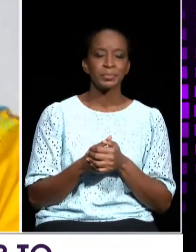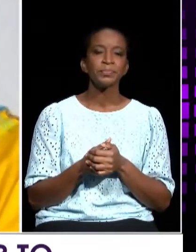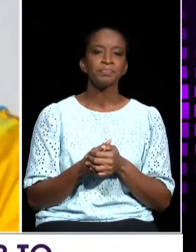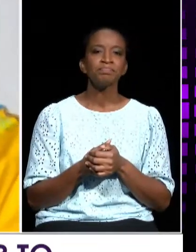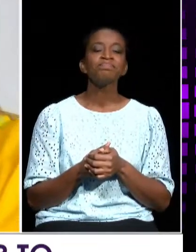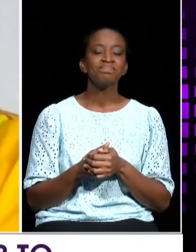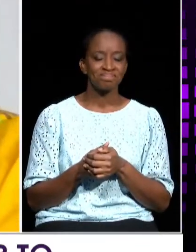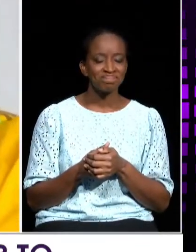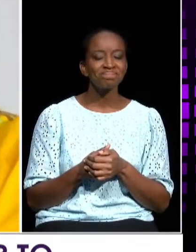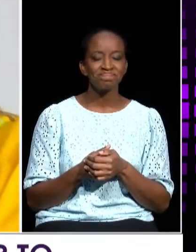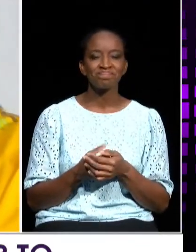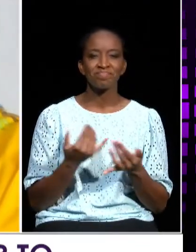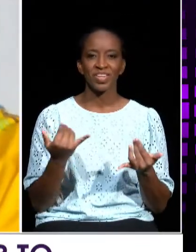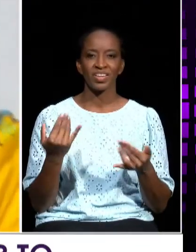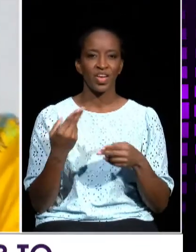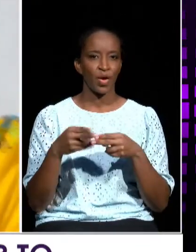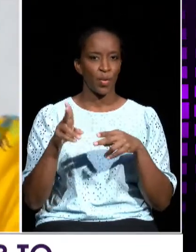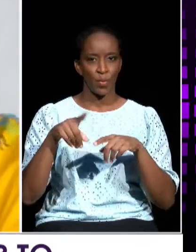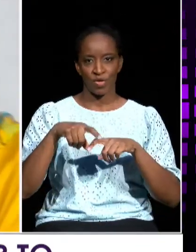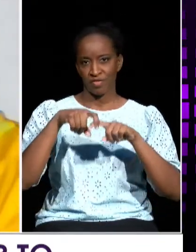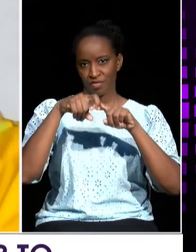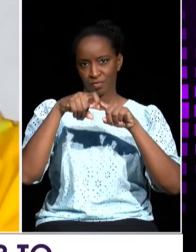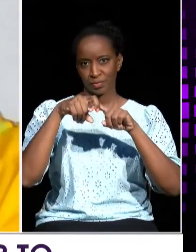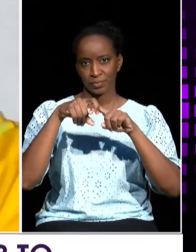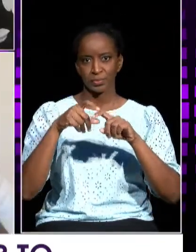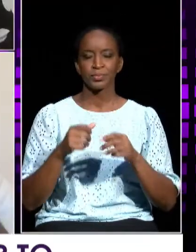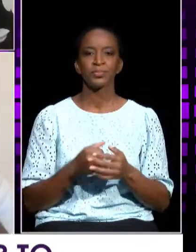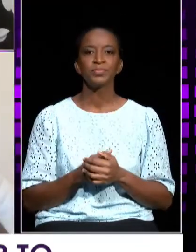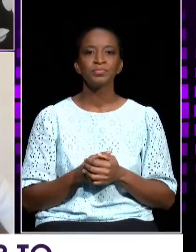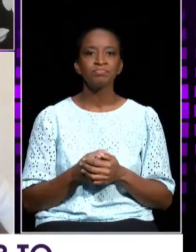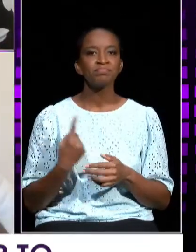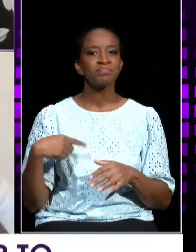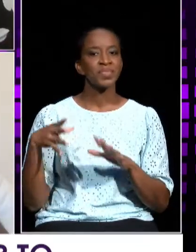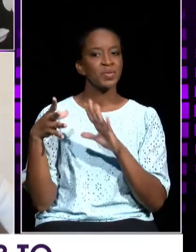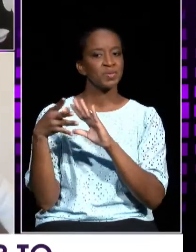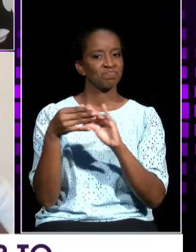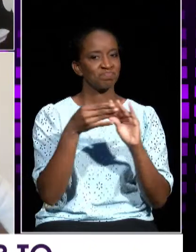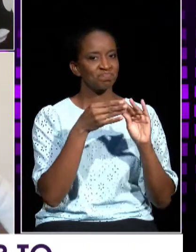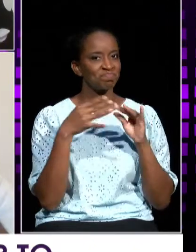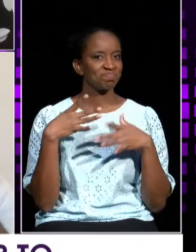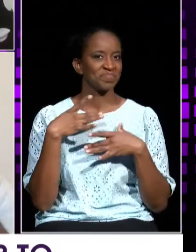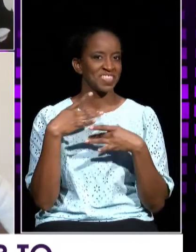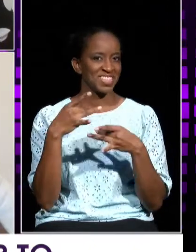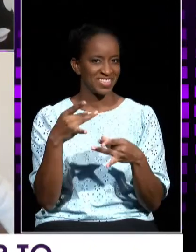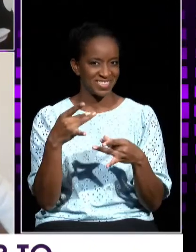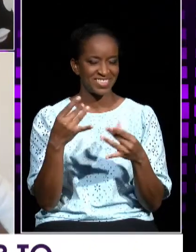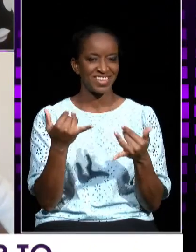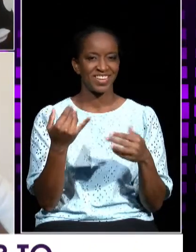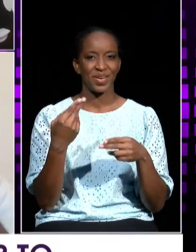We're going to head to a quick break, and then we'll continue this conversation. We're heading down a very interesting road, and I want to keep you there for a bit, but we're going to head to our break first.